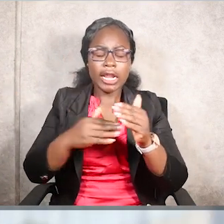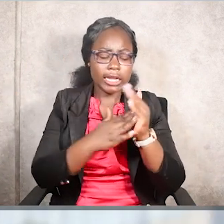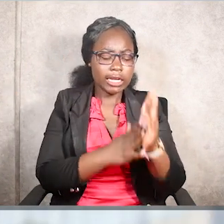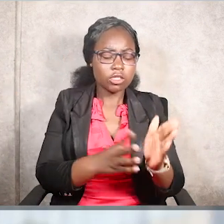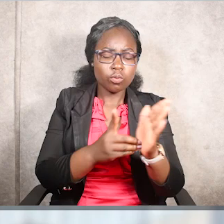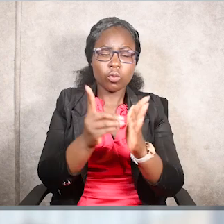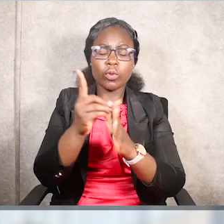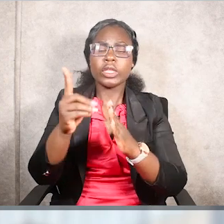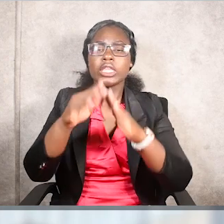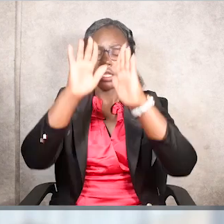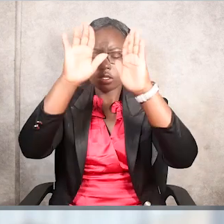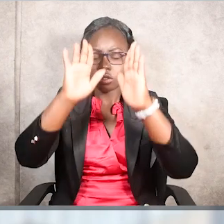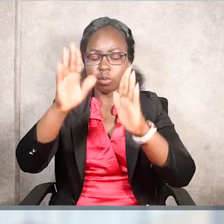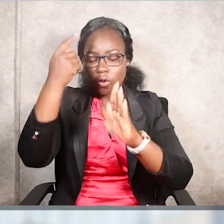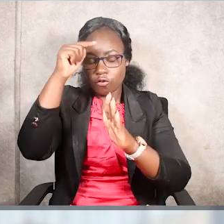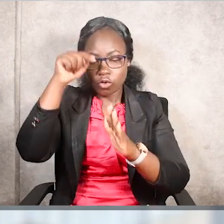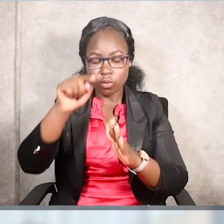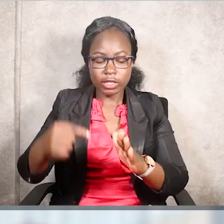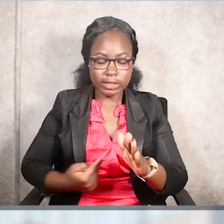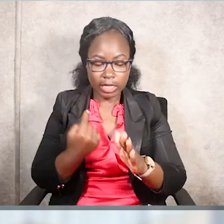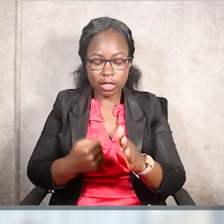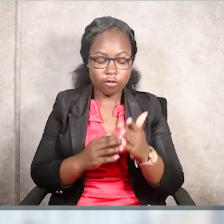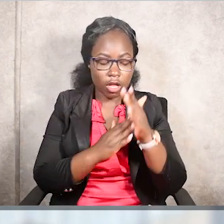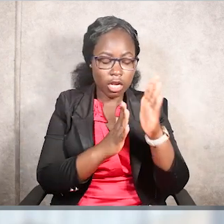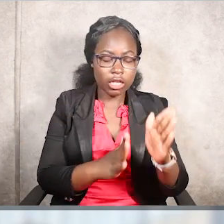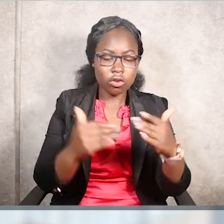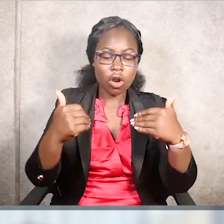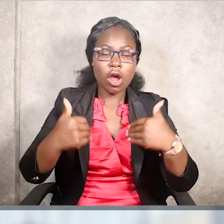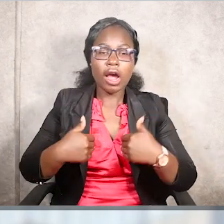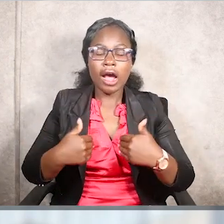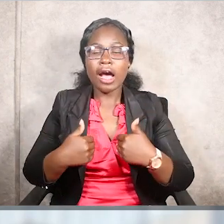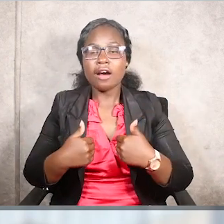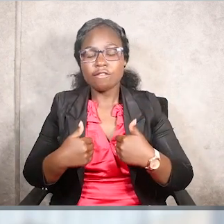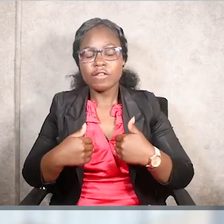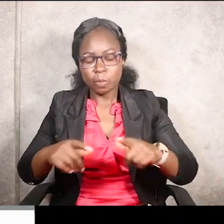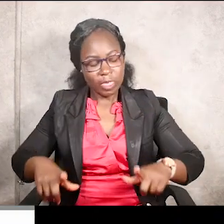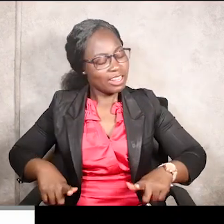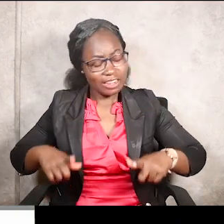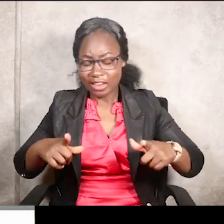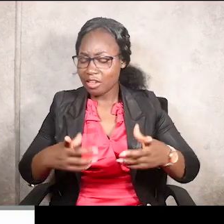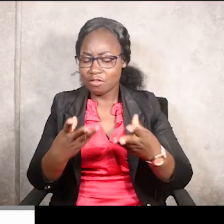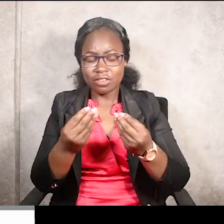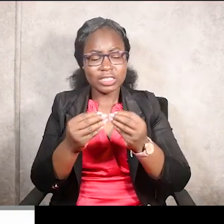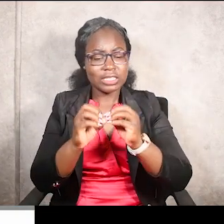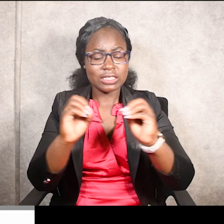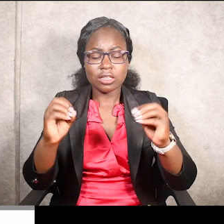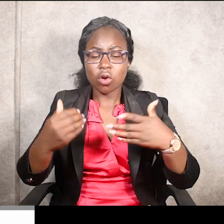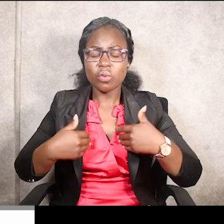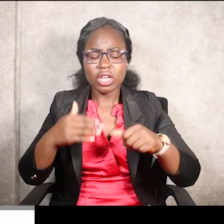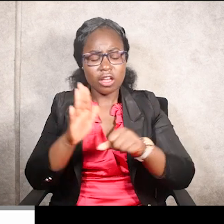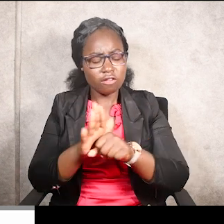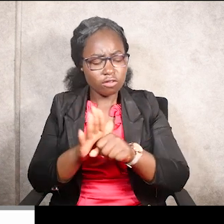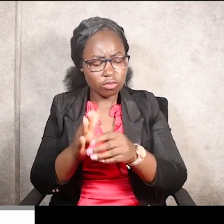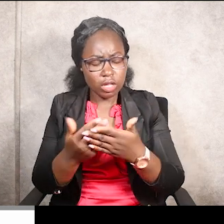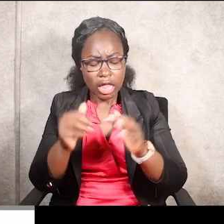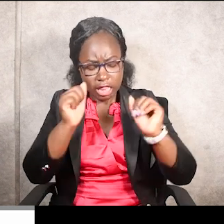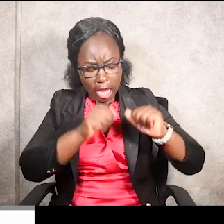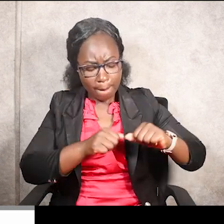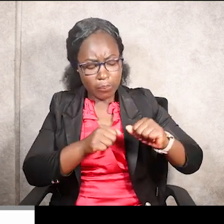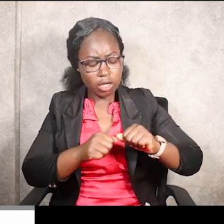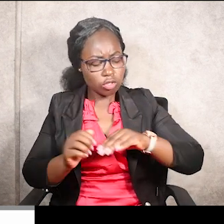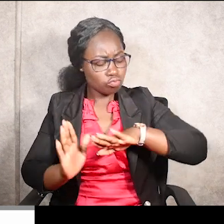critical for your self-leadership. Building resilience. Life is not easy. There are many setbacks. The ability to bounce